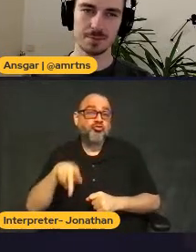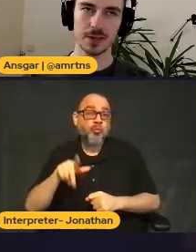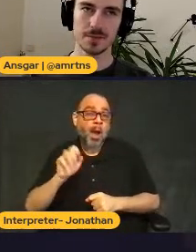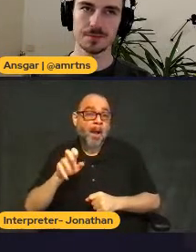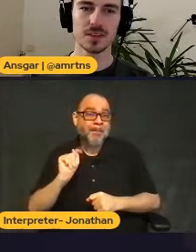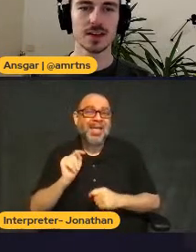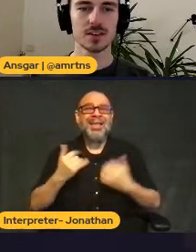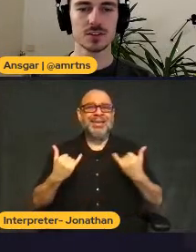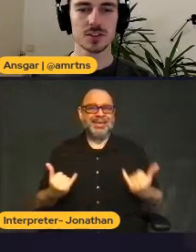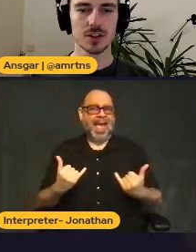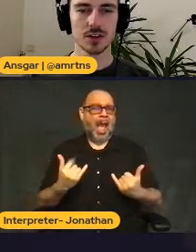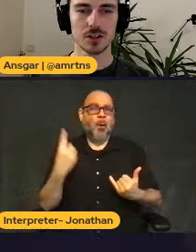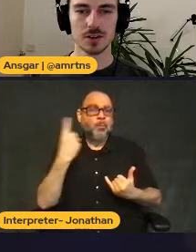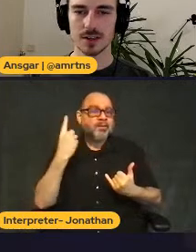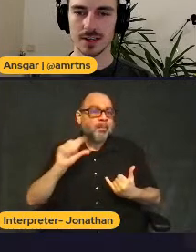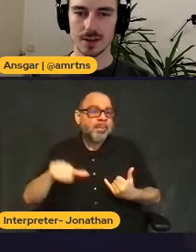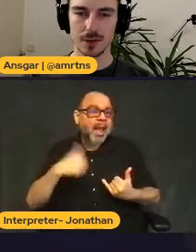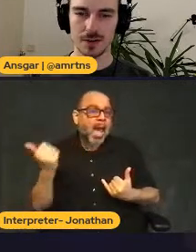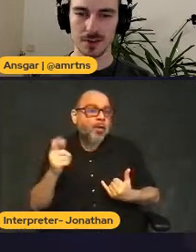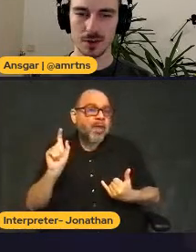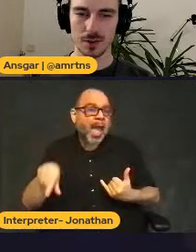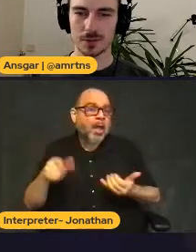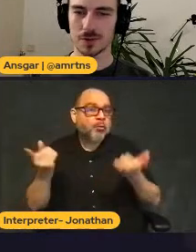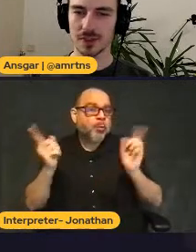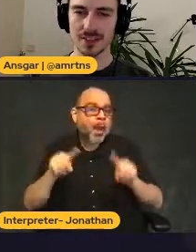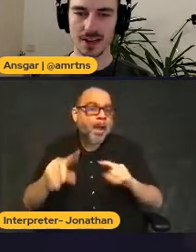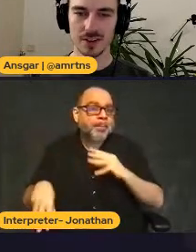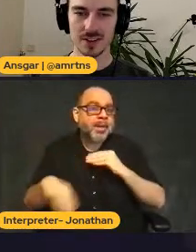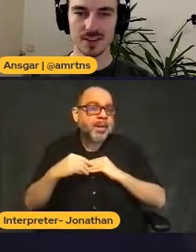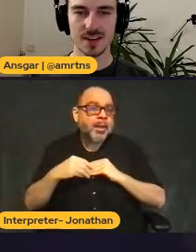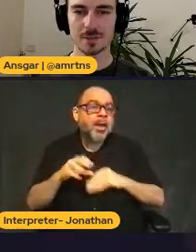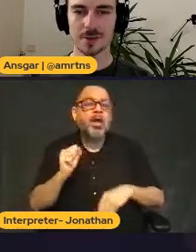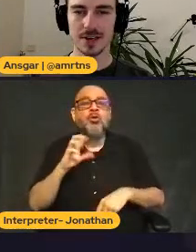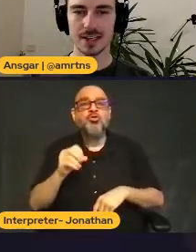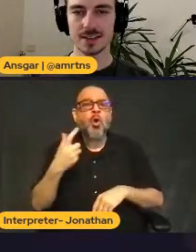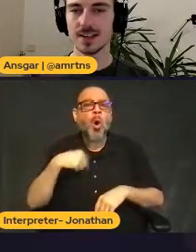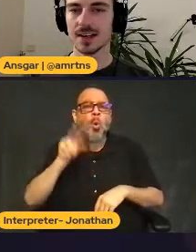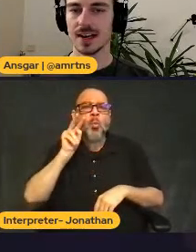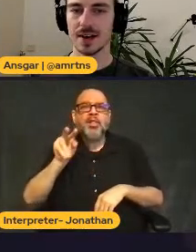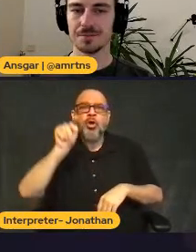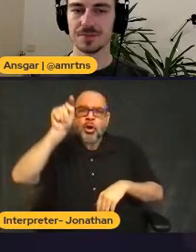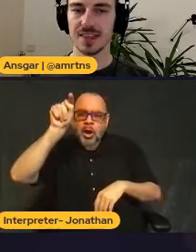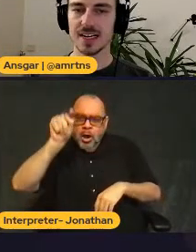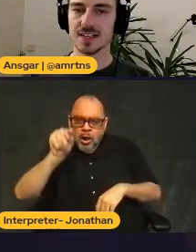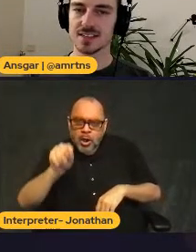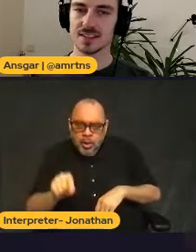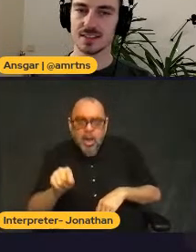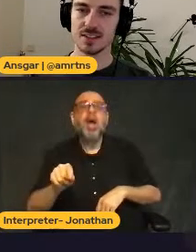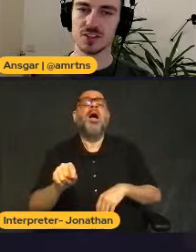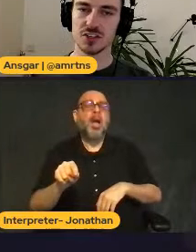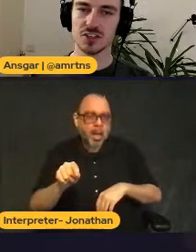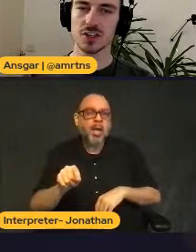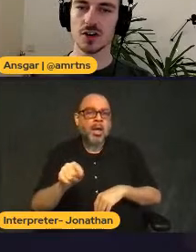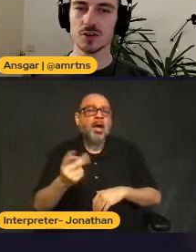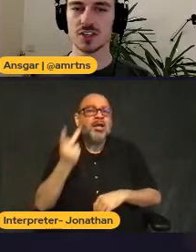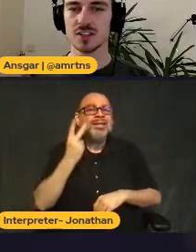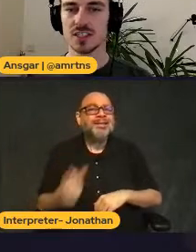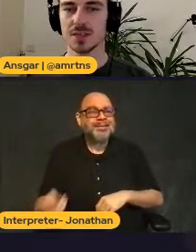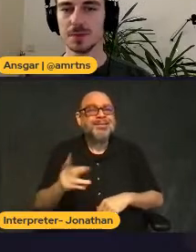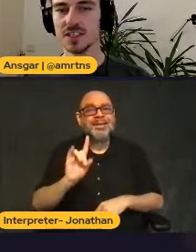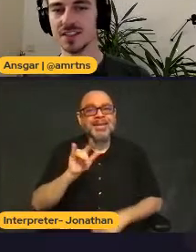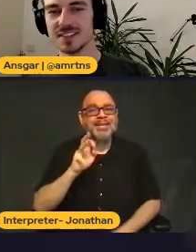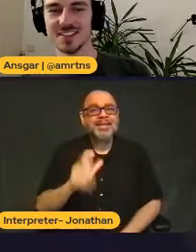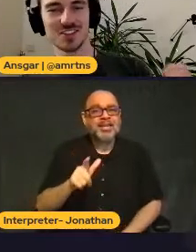to happen. So if we have a look a bit further down in my file, there is a